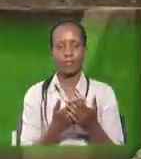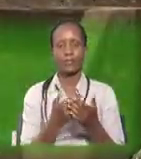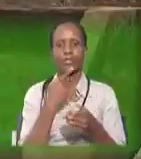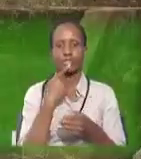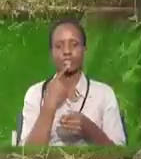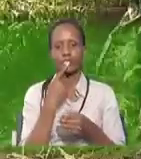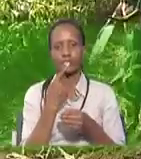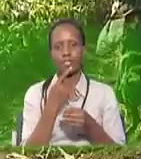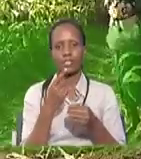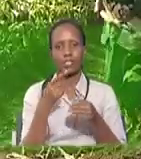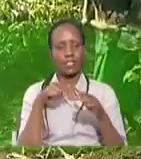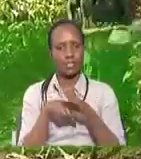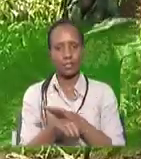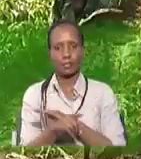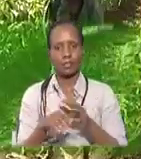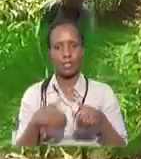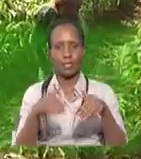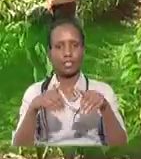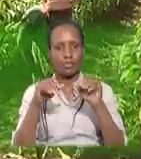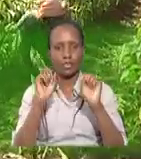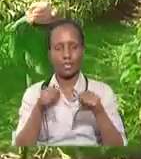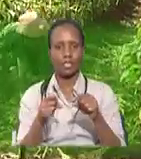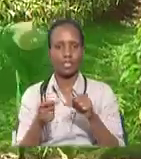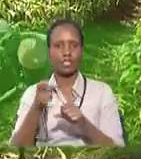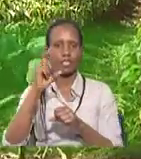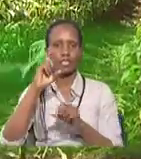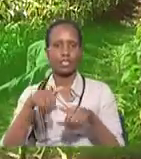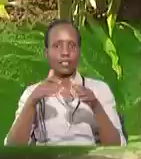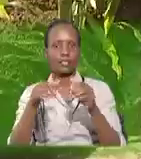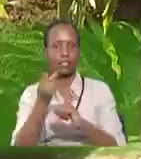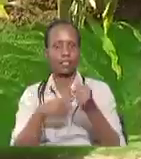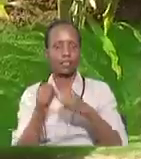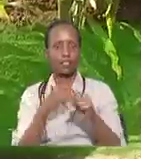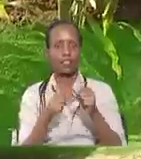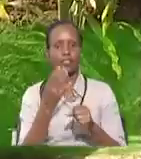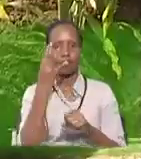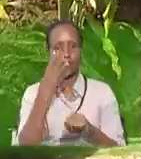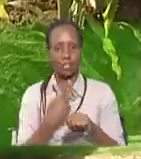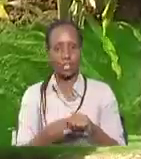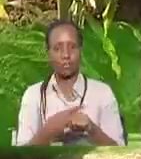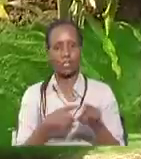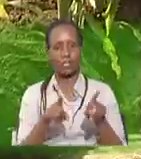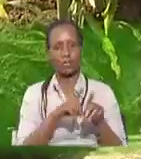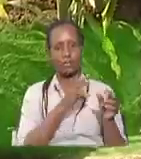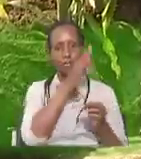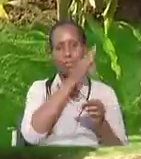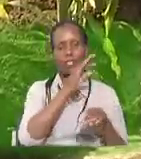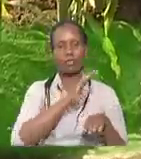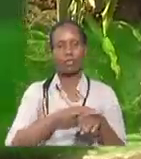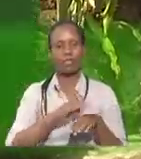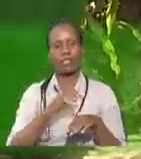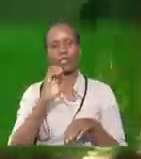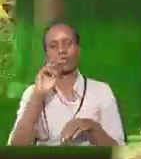It is estimated that intensified irrigation can increase agricultural productivity fourfold, and depending on the